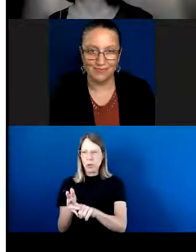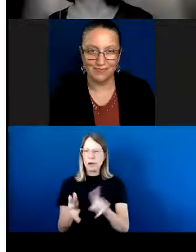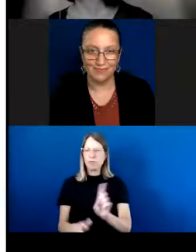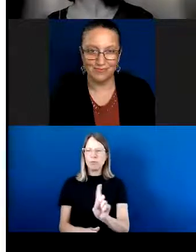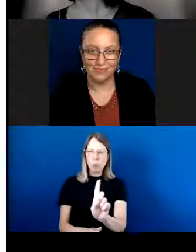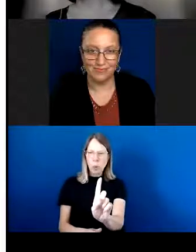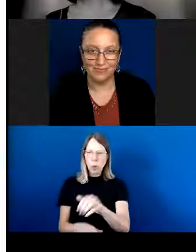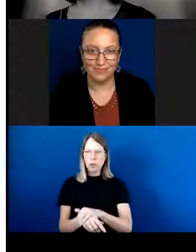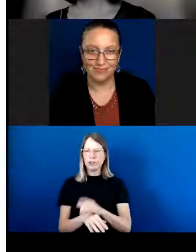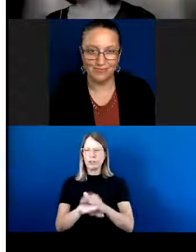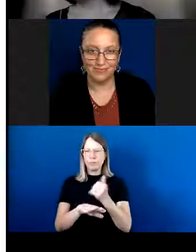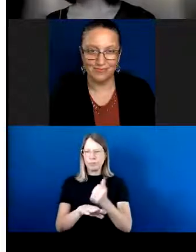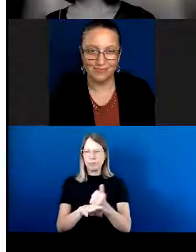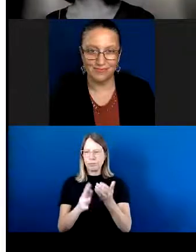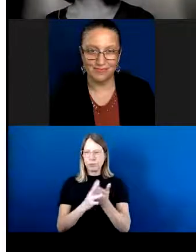the Sydney